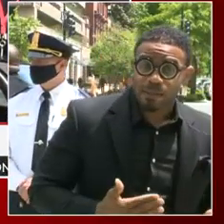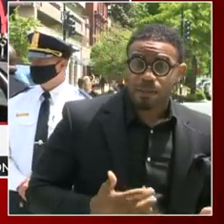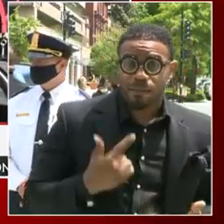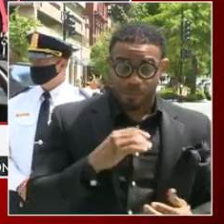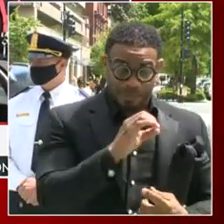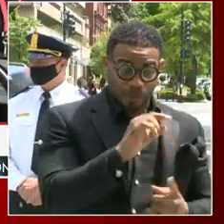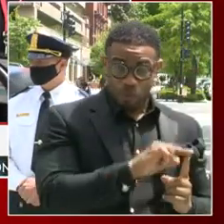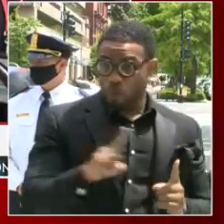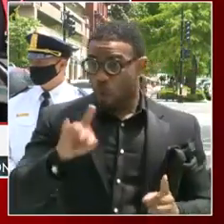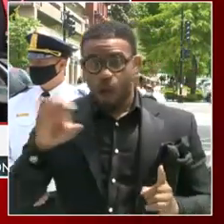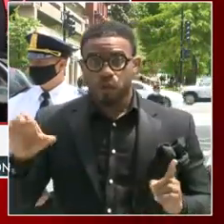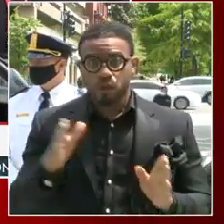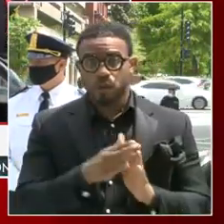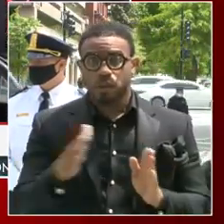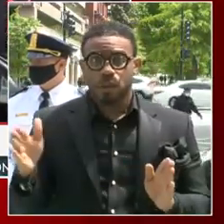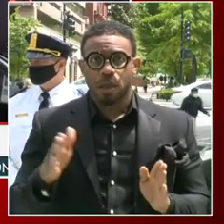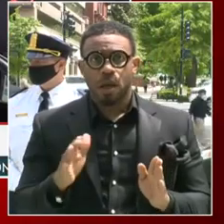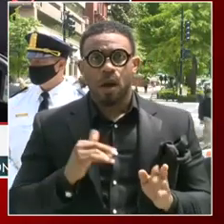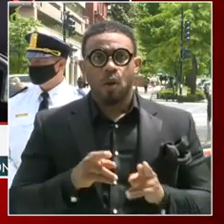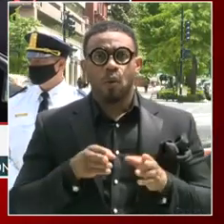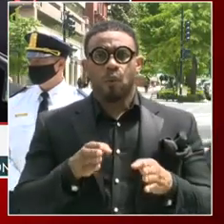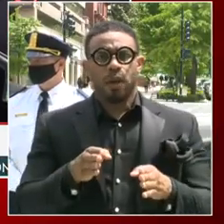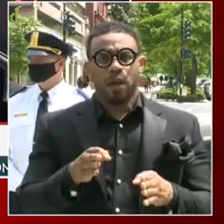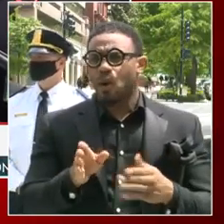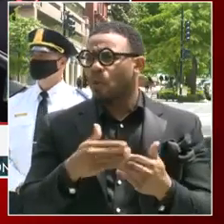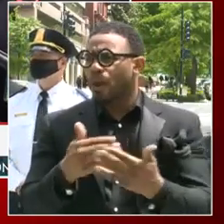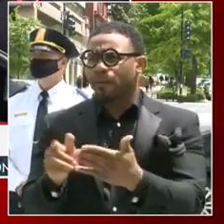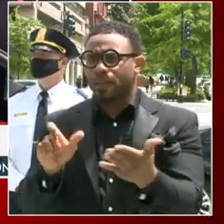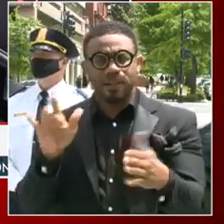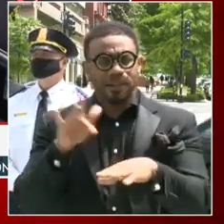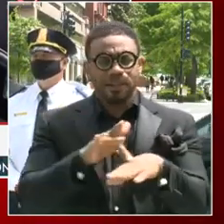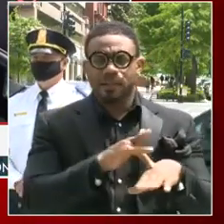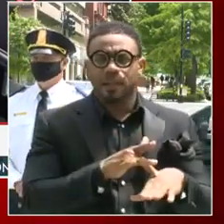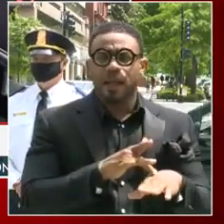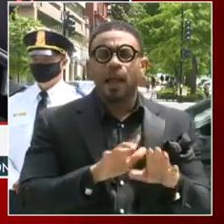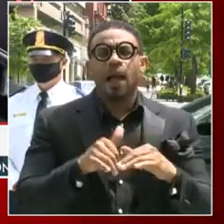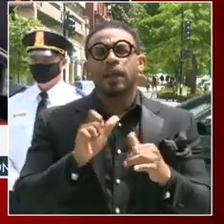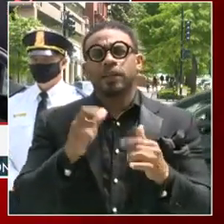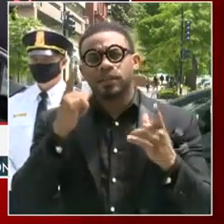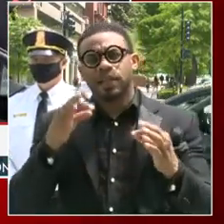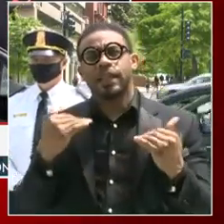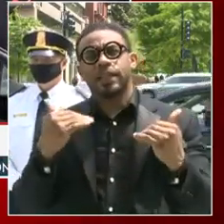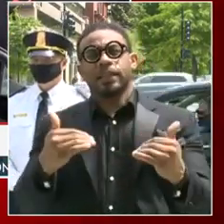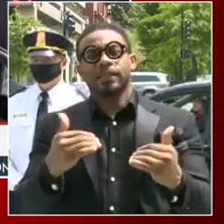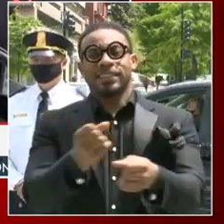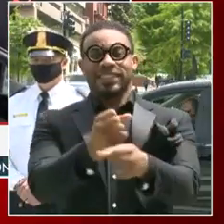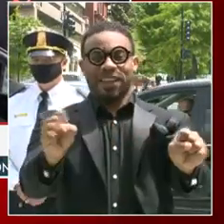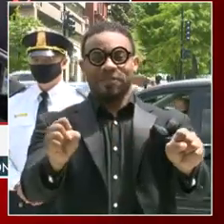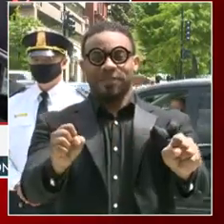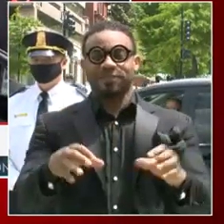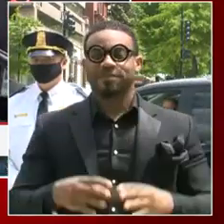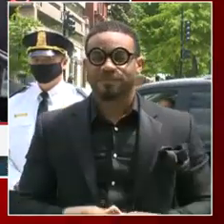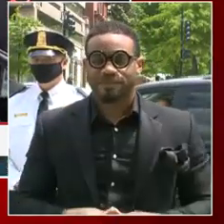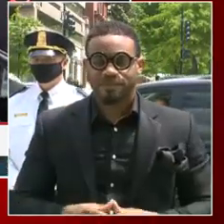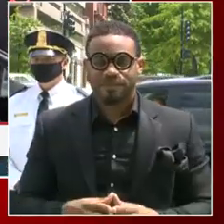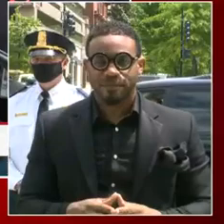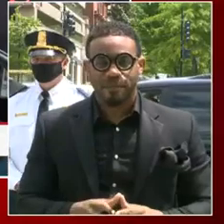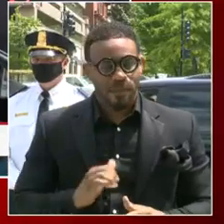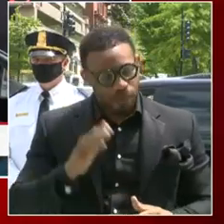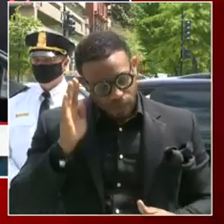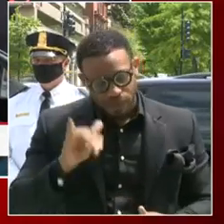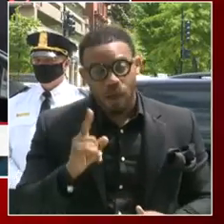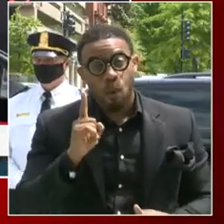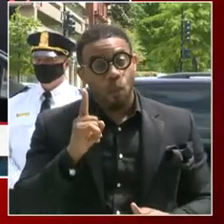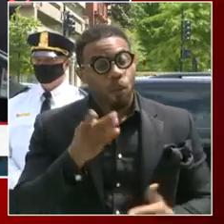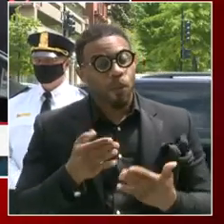from 0 to 100 on our roadways to get wherever they need to go and however they choose to get there safely. We know that